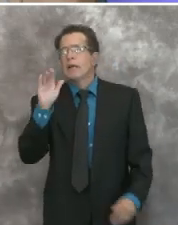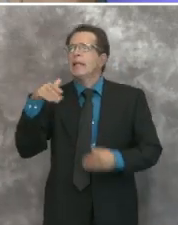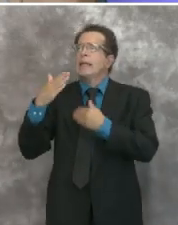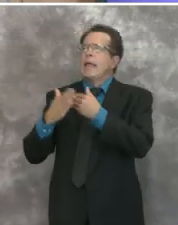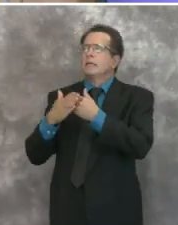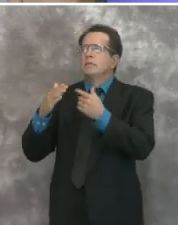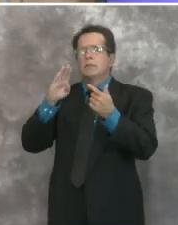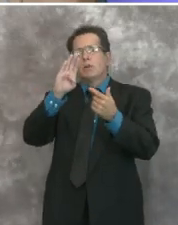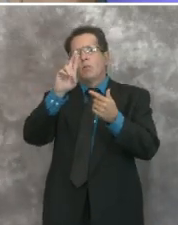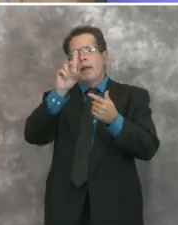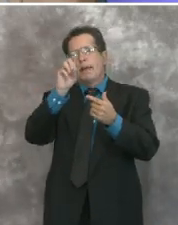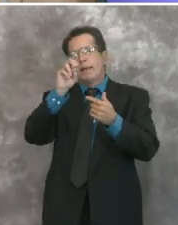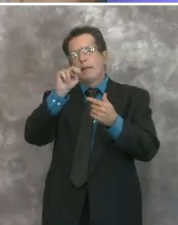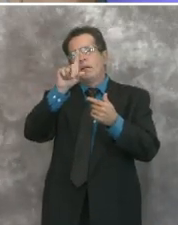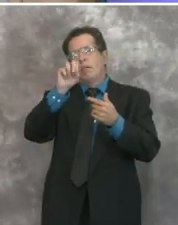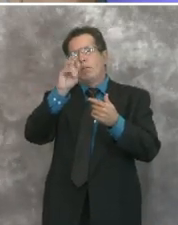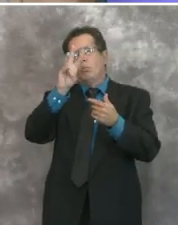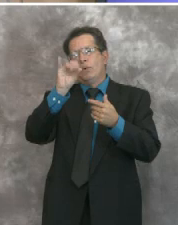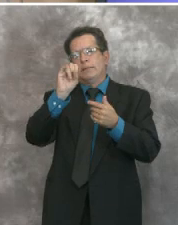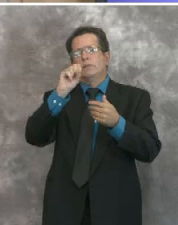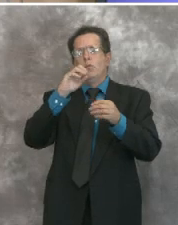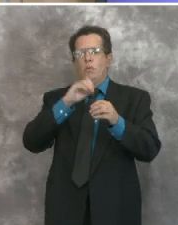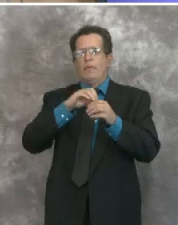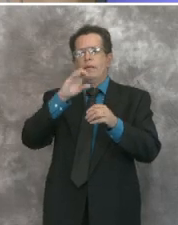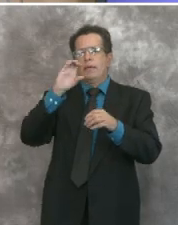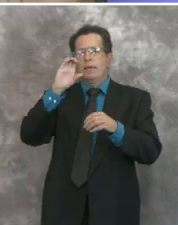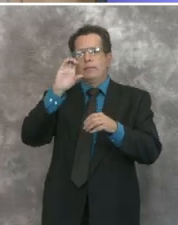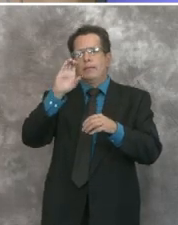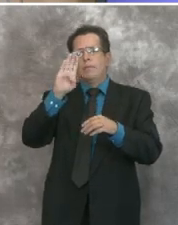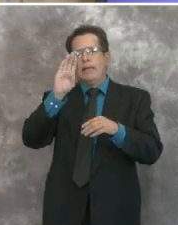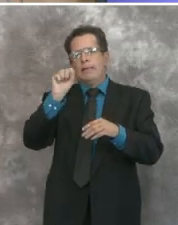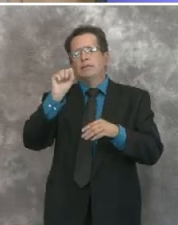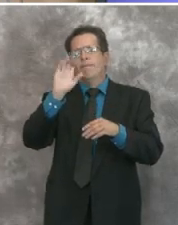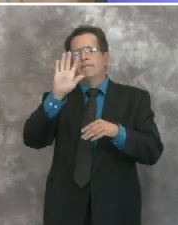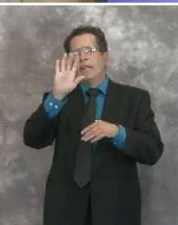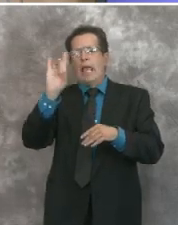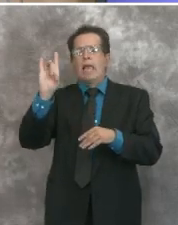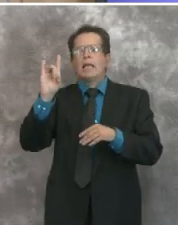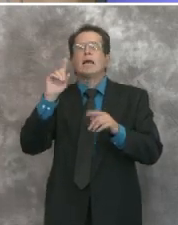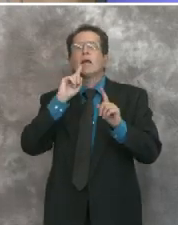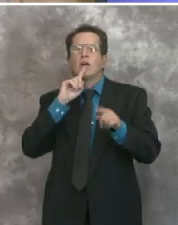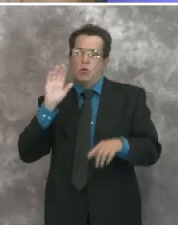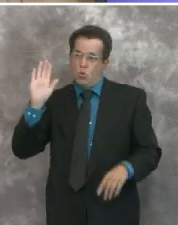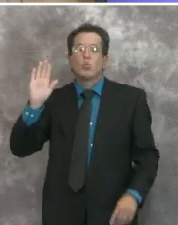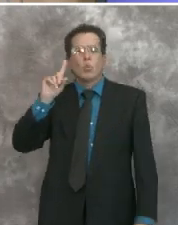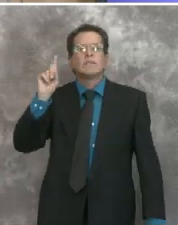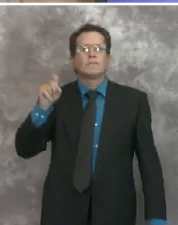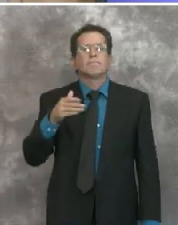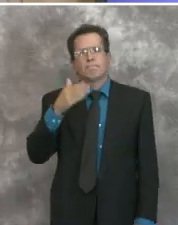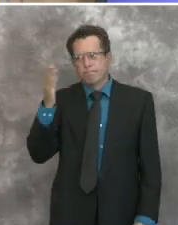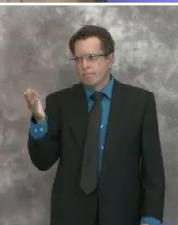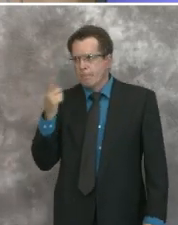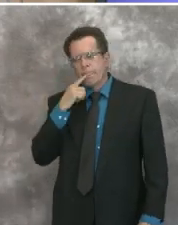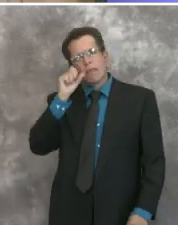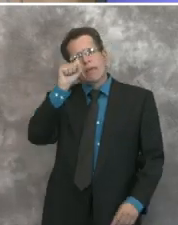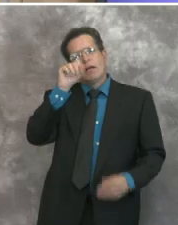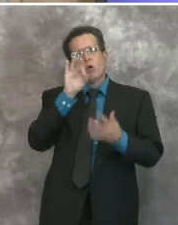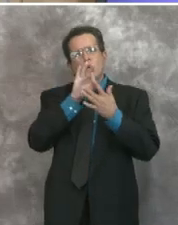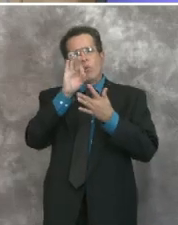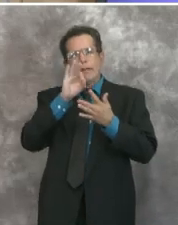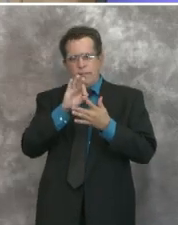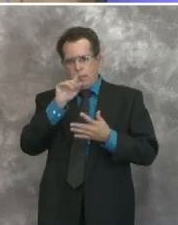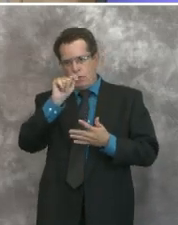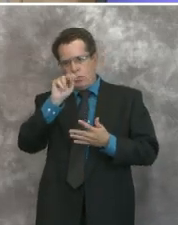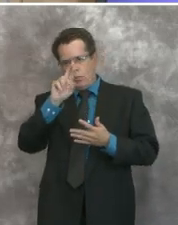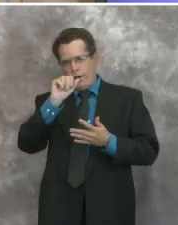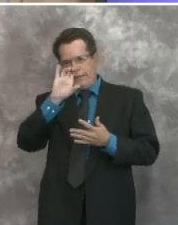Brandon Lewis with CBS 8. Please state your question. Yeah, wanted to ask about tracing. We heard you guys talking